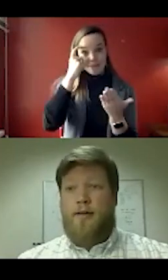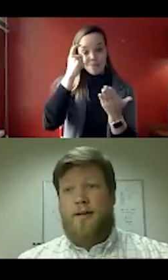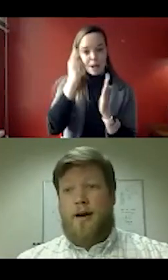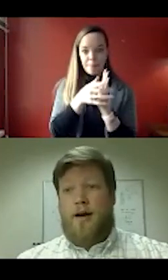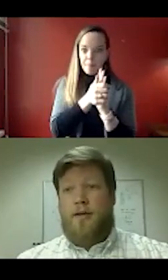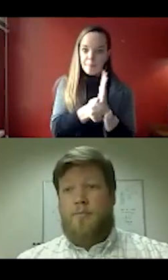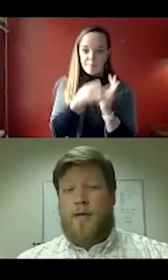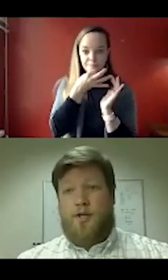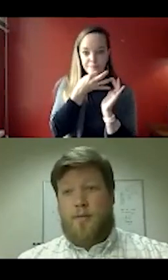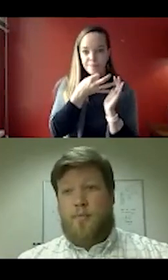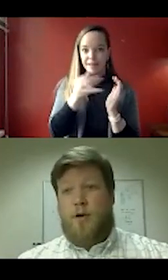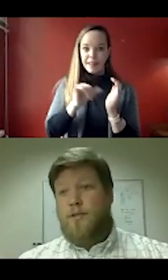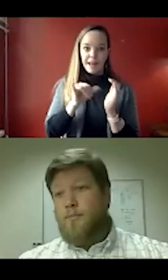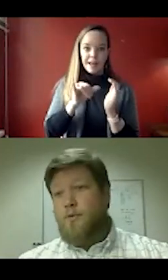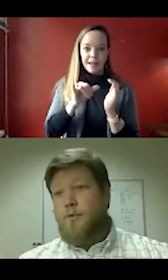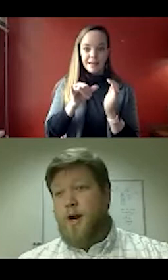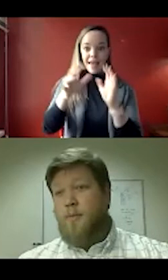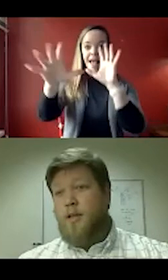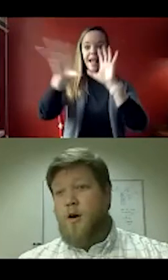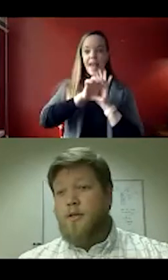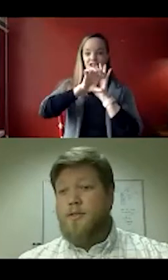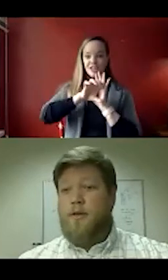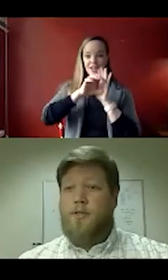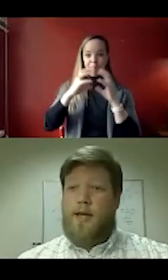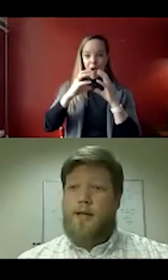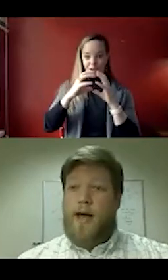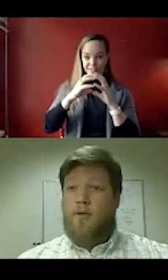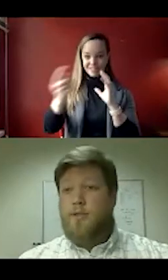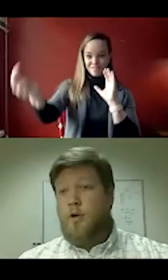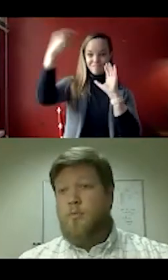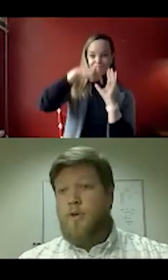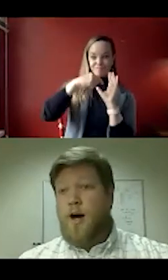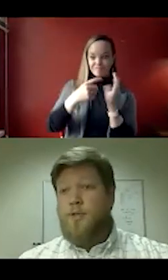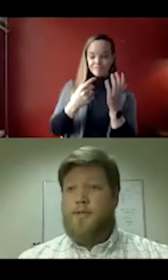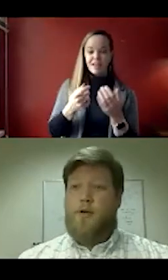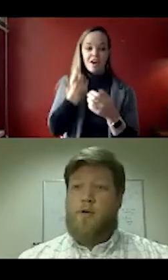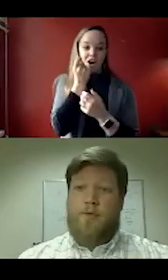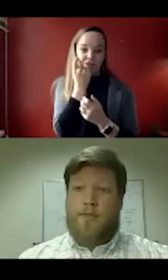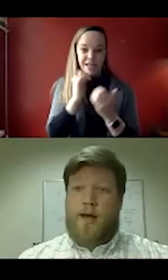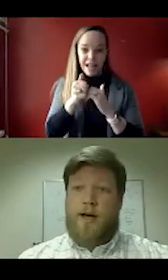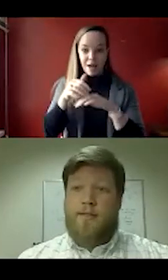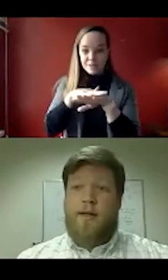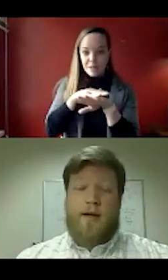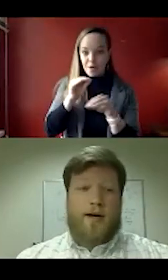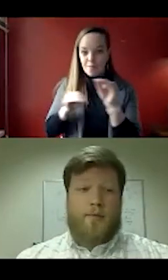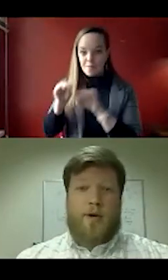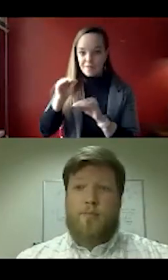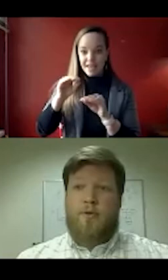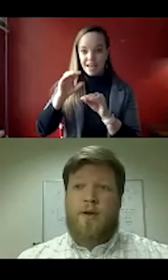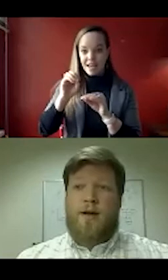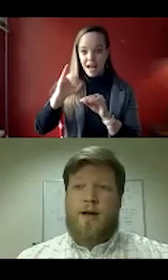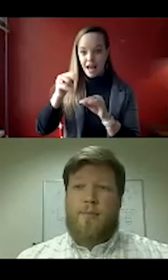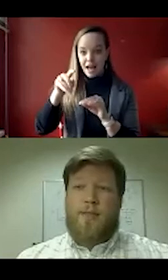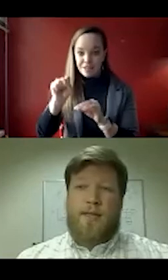like catching balls that move in parabolic arcs, understanding how slow-moving objects that are around the size that we are